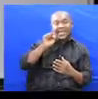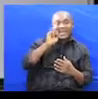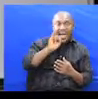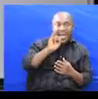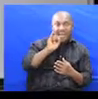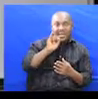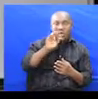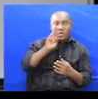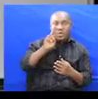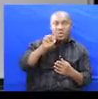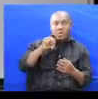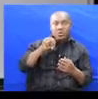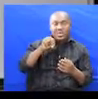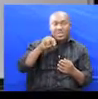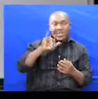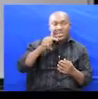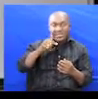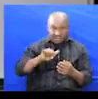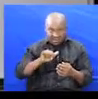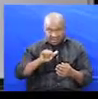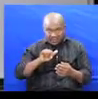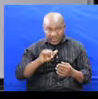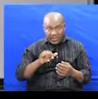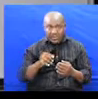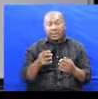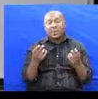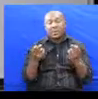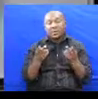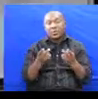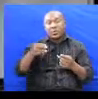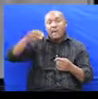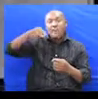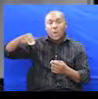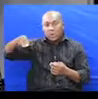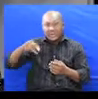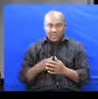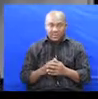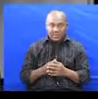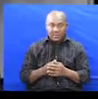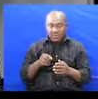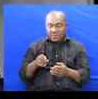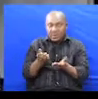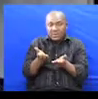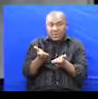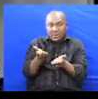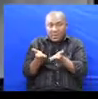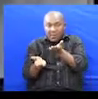SI unit of the amount of a solution? It is moles. This one is measured in